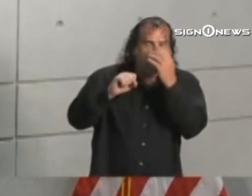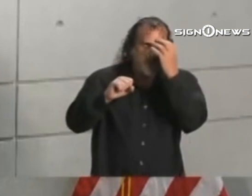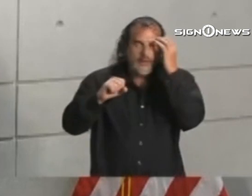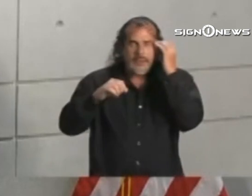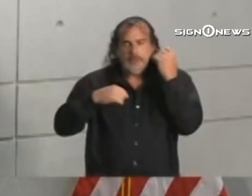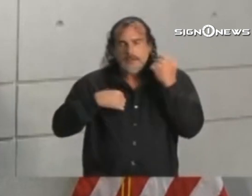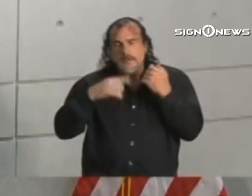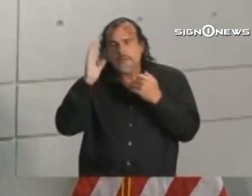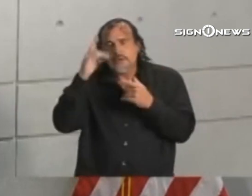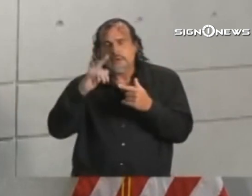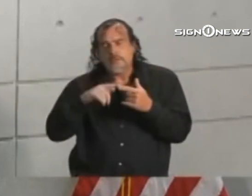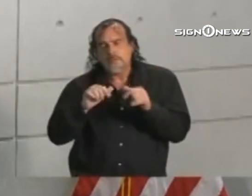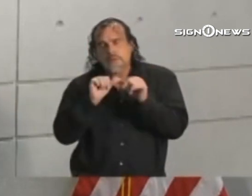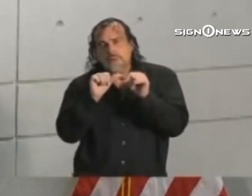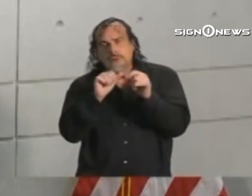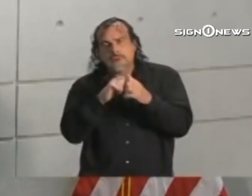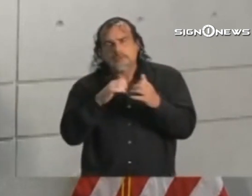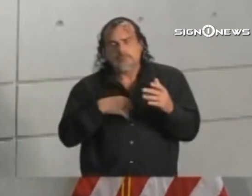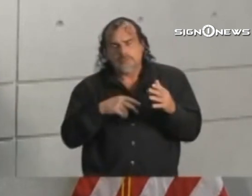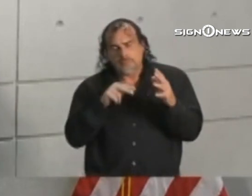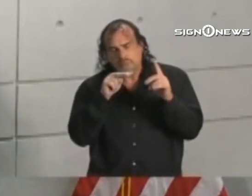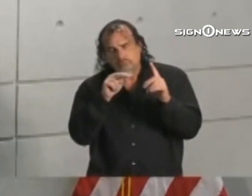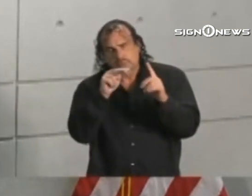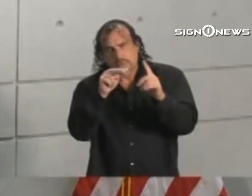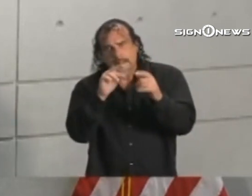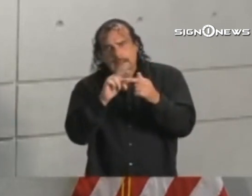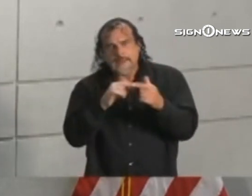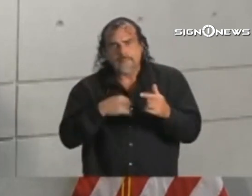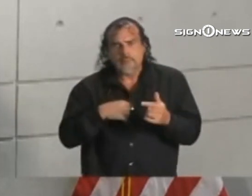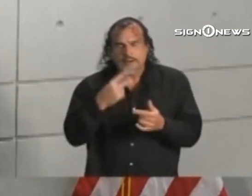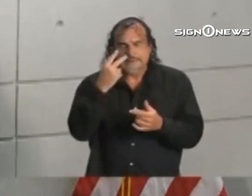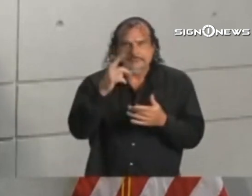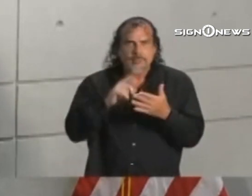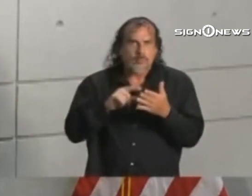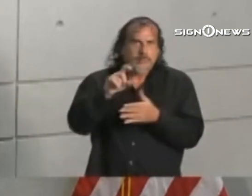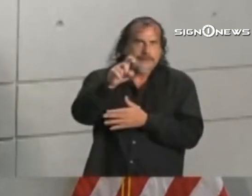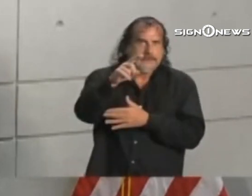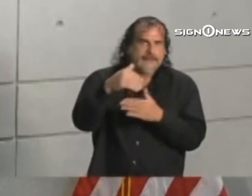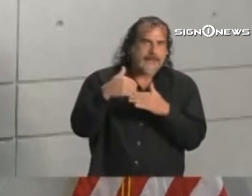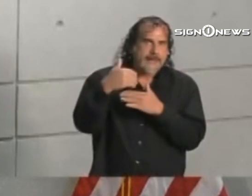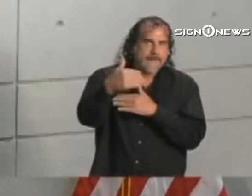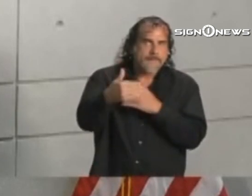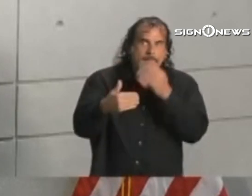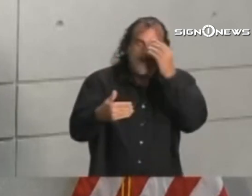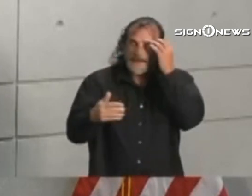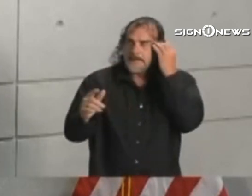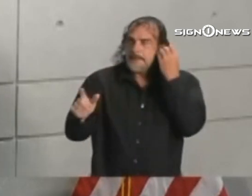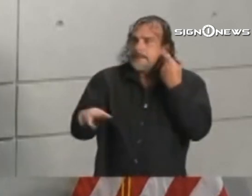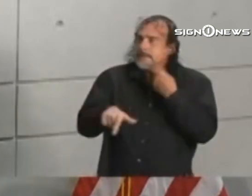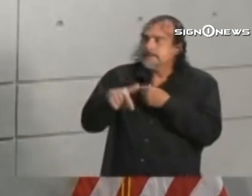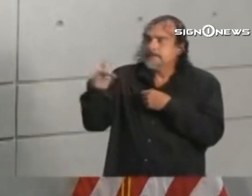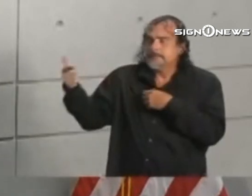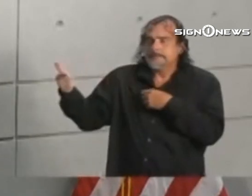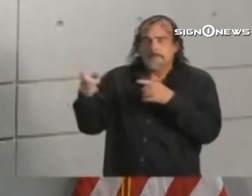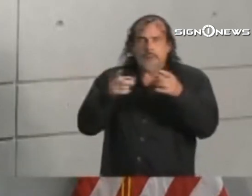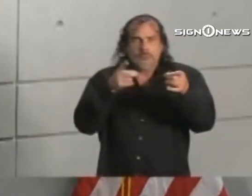monitor as more assets, if and when they are needed. So with that, I'm going to turn it over to Director Michelle.